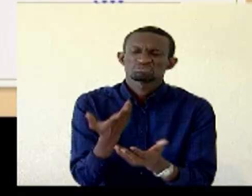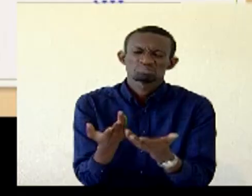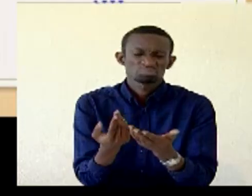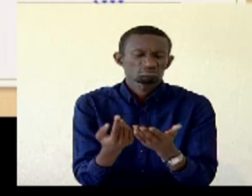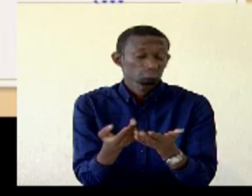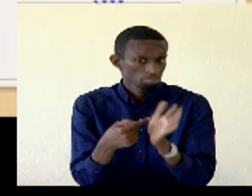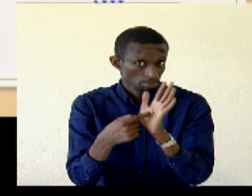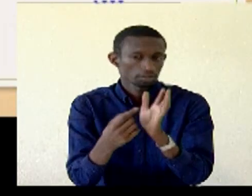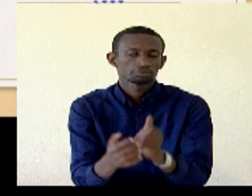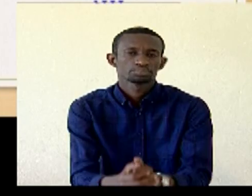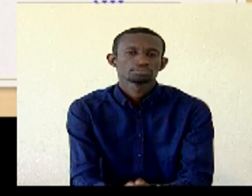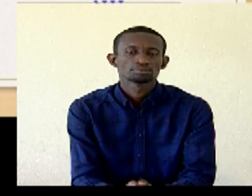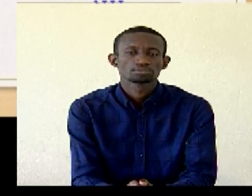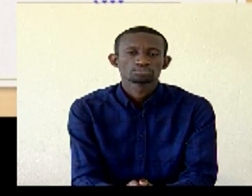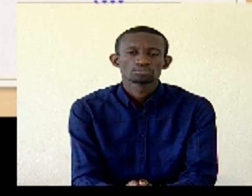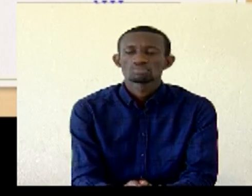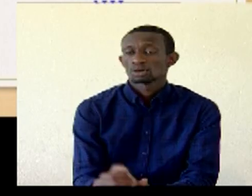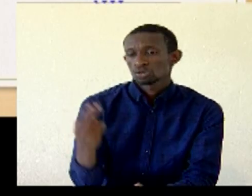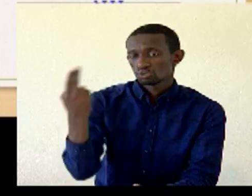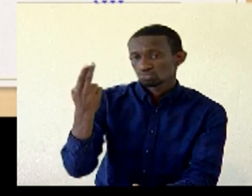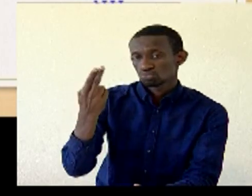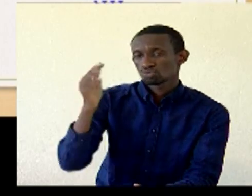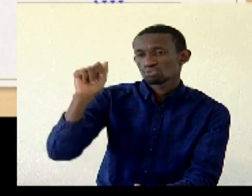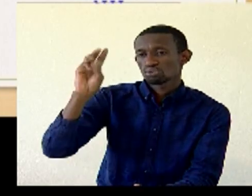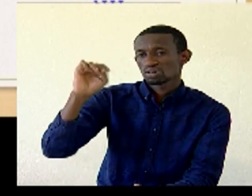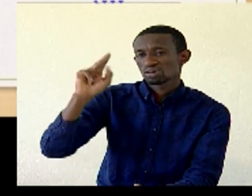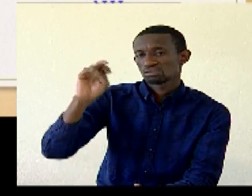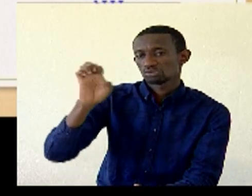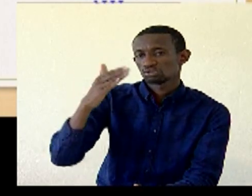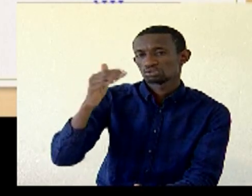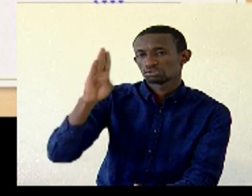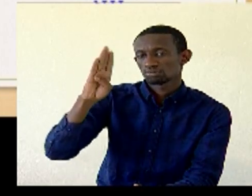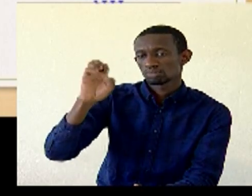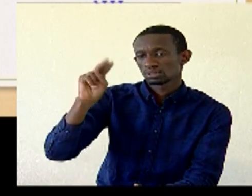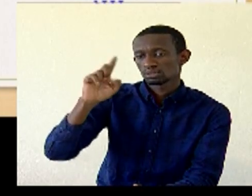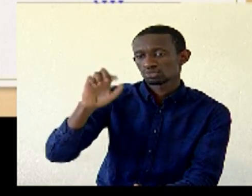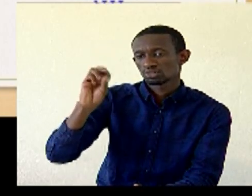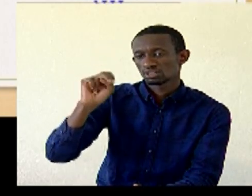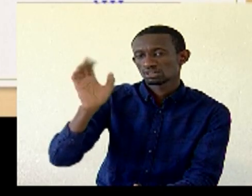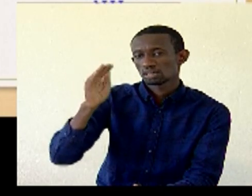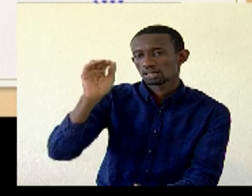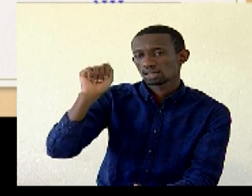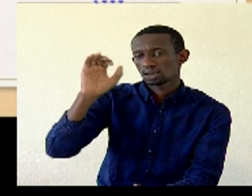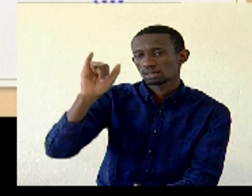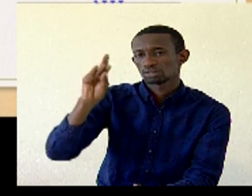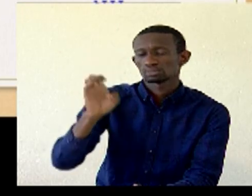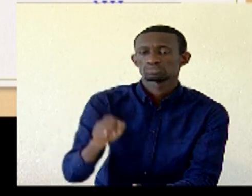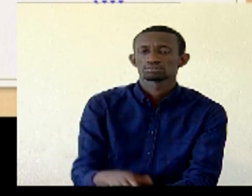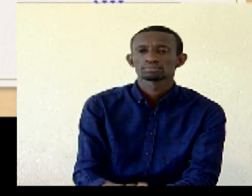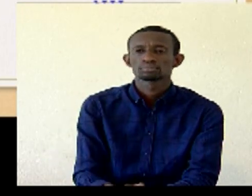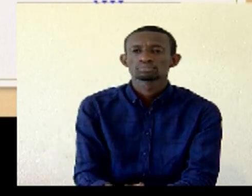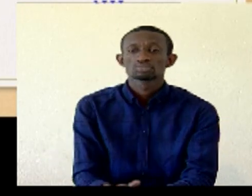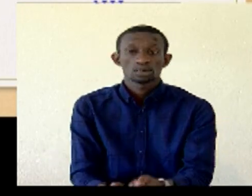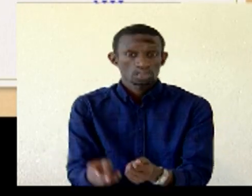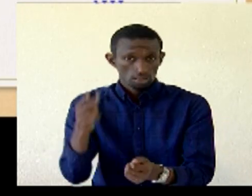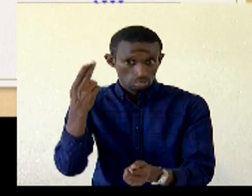here. 2-amino benzoic acid. 2-amino phenol. So the phenol, the alcohol, the